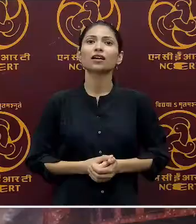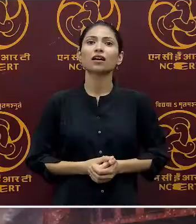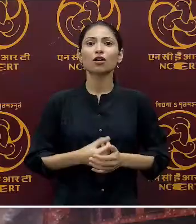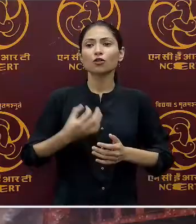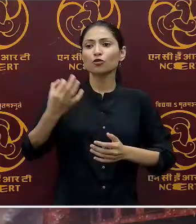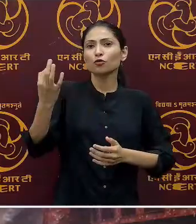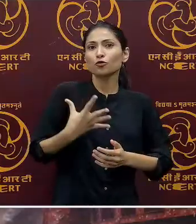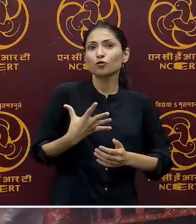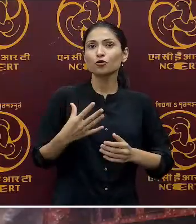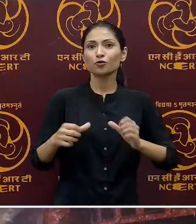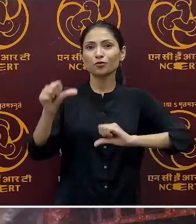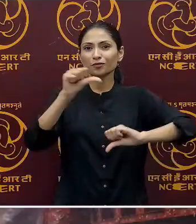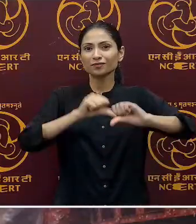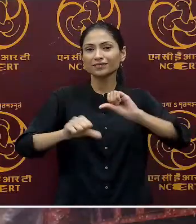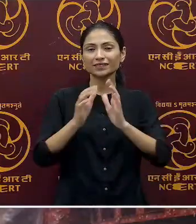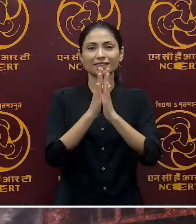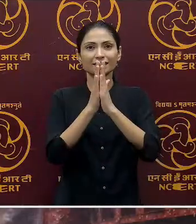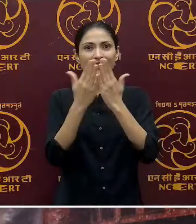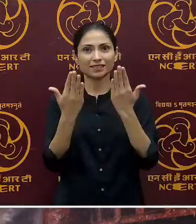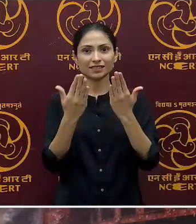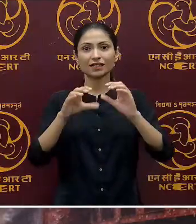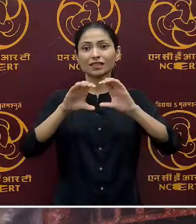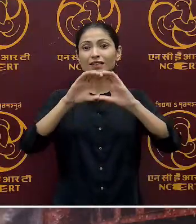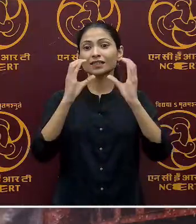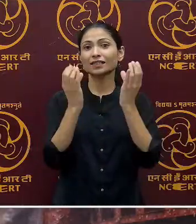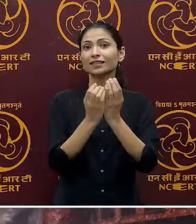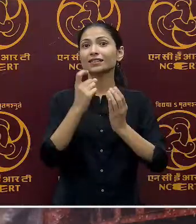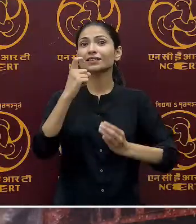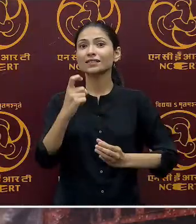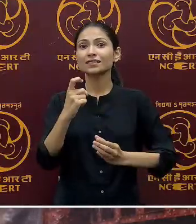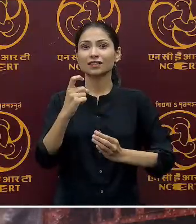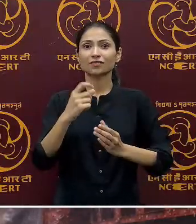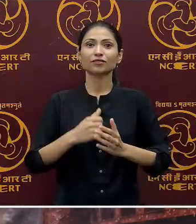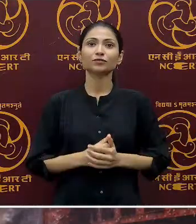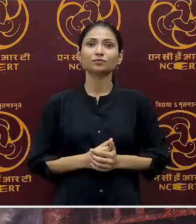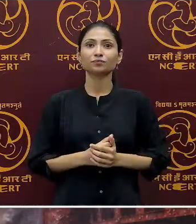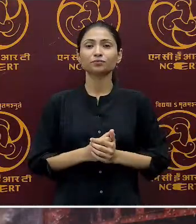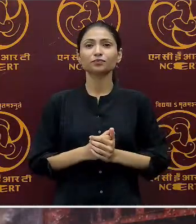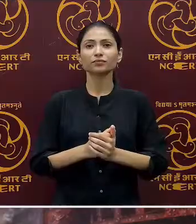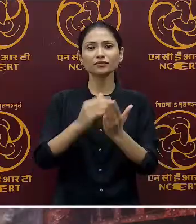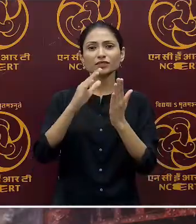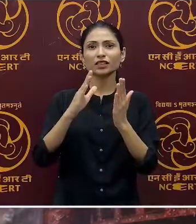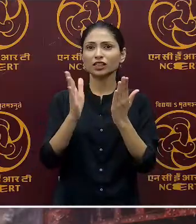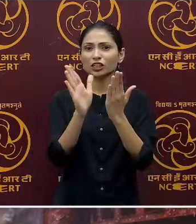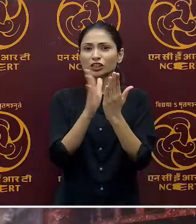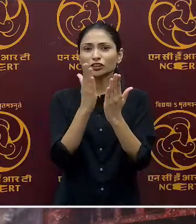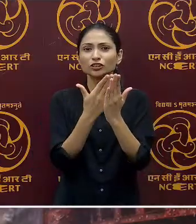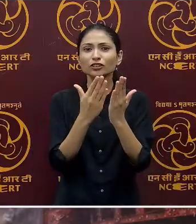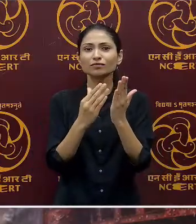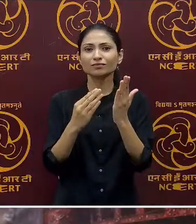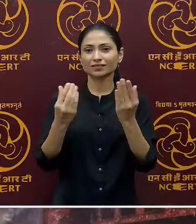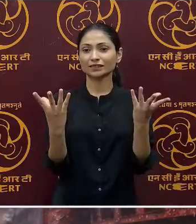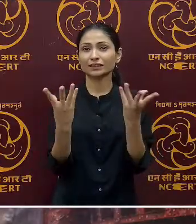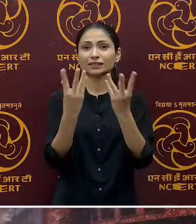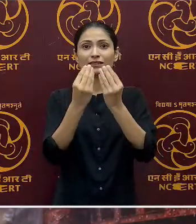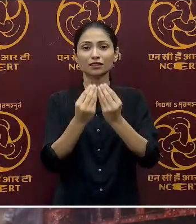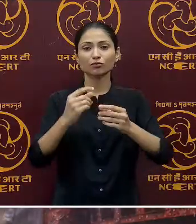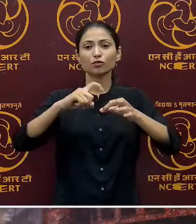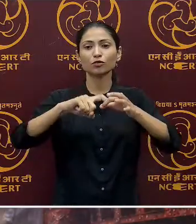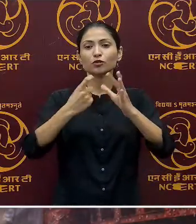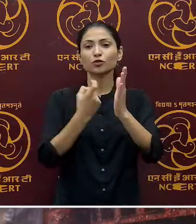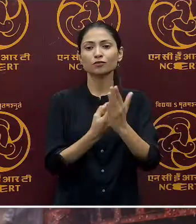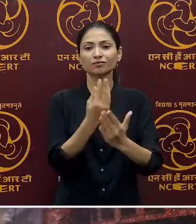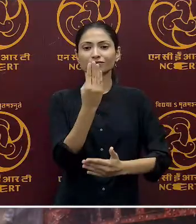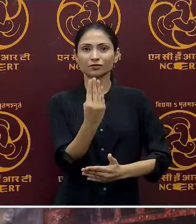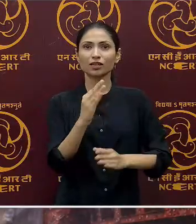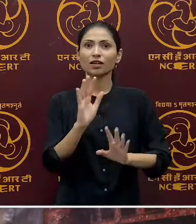of grade 7, 6, 8 all have the QR codes on the respective chapters. So, you will see on the screen that there is this